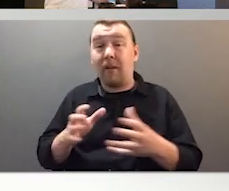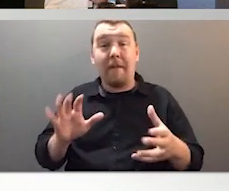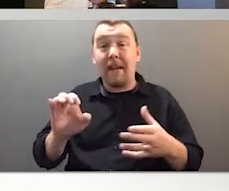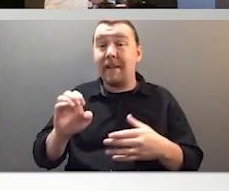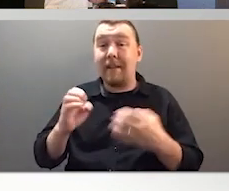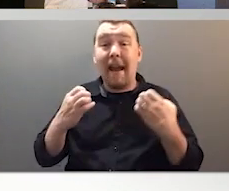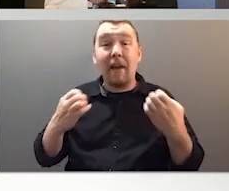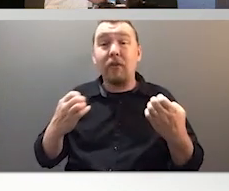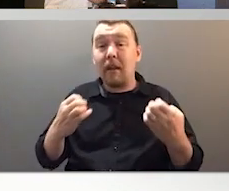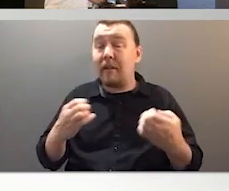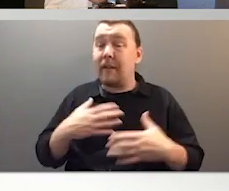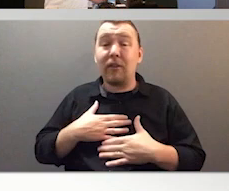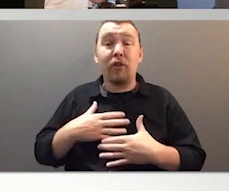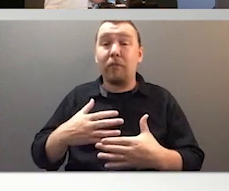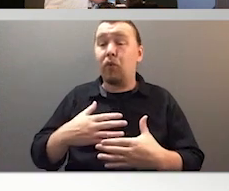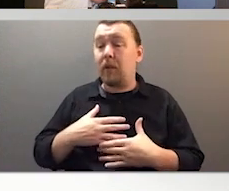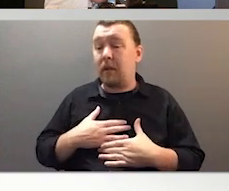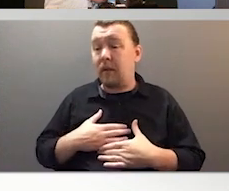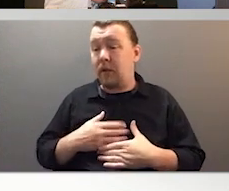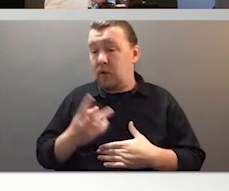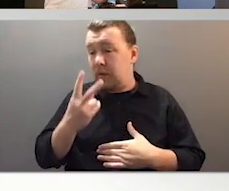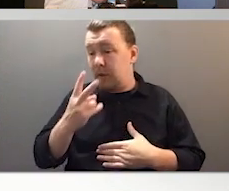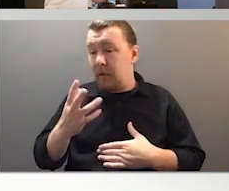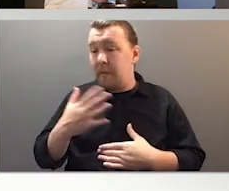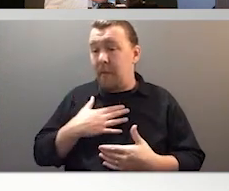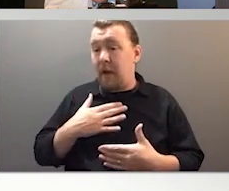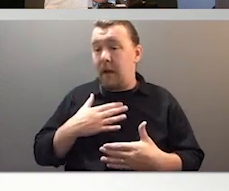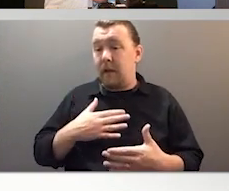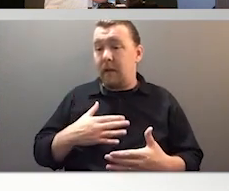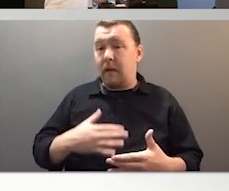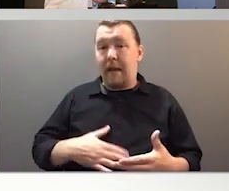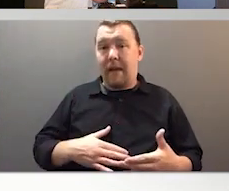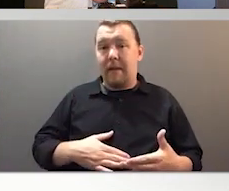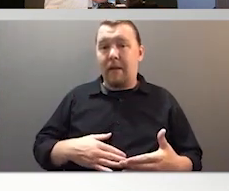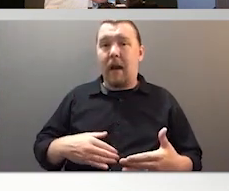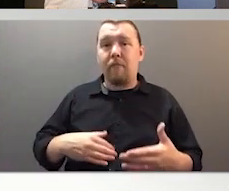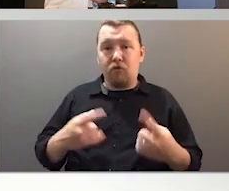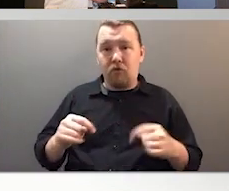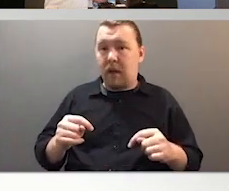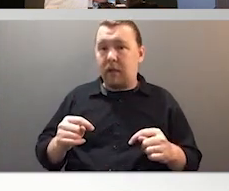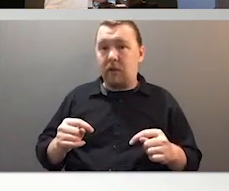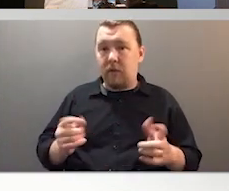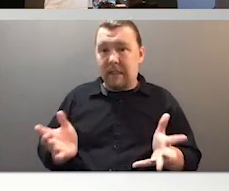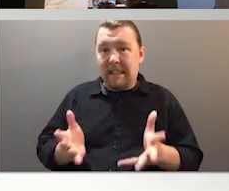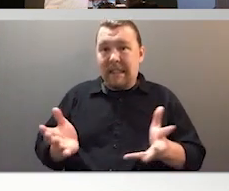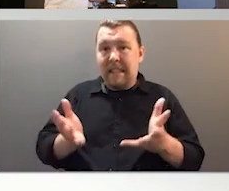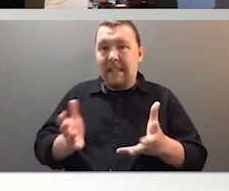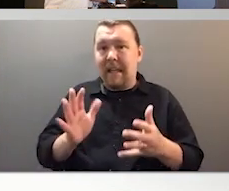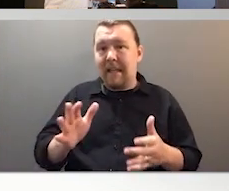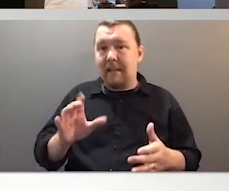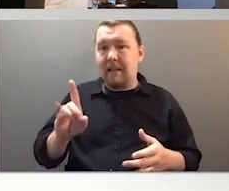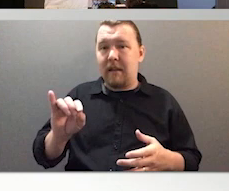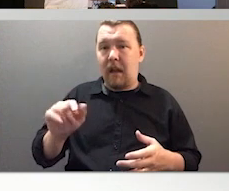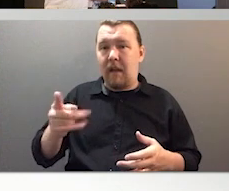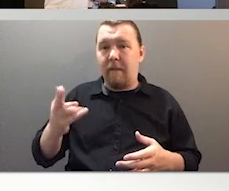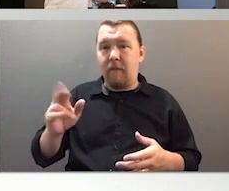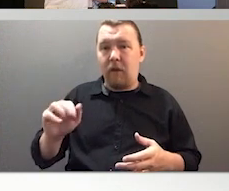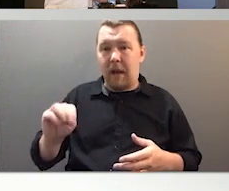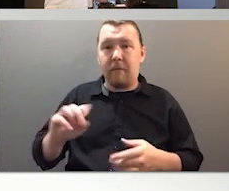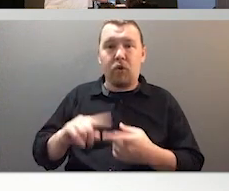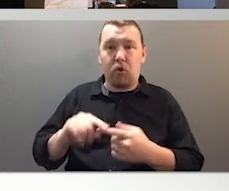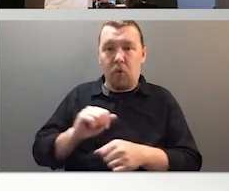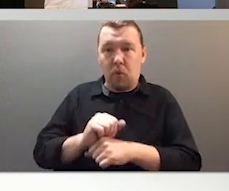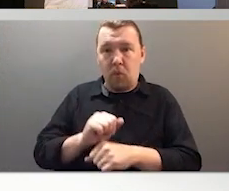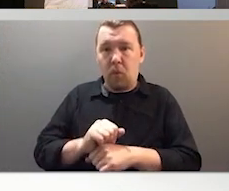my hand right here. I'm just trying to stimulate the diaphragm. That's all I'm doing. So can we get you to breathe